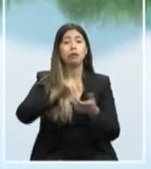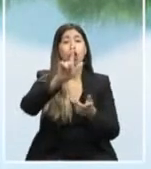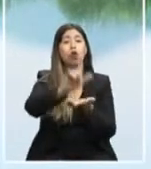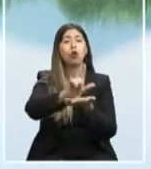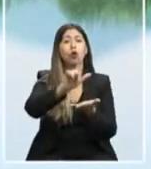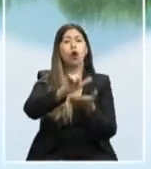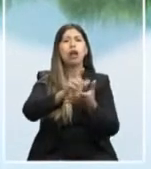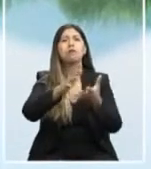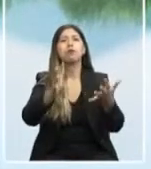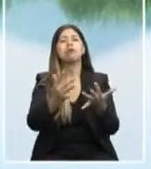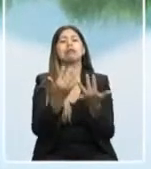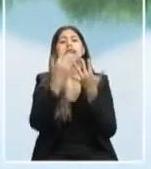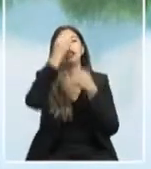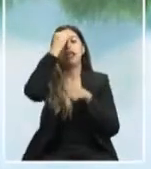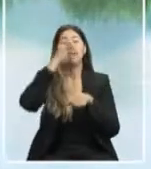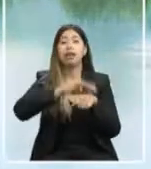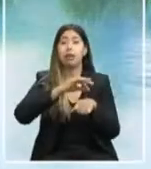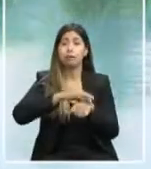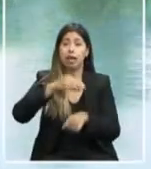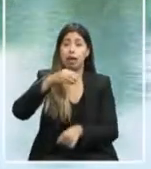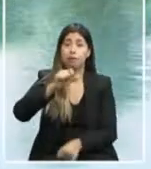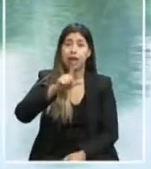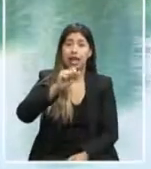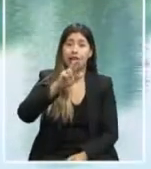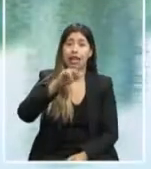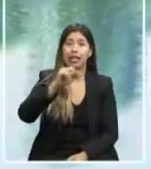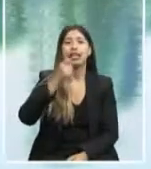carriers of the genes of sickle cell anemia.